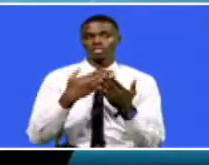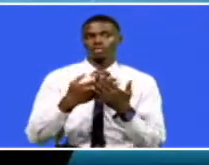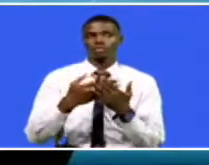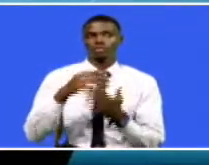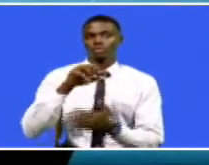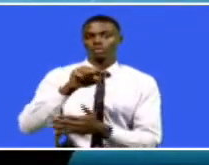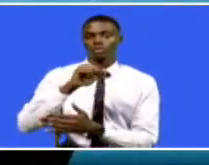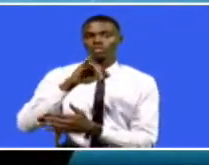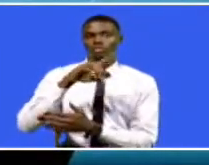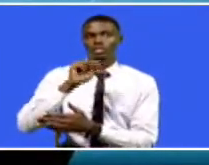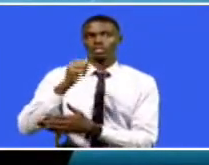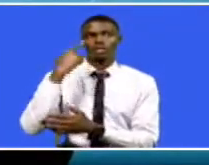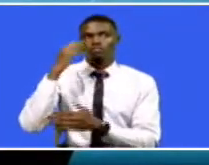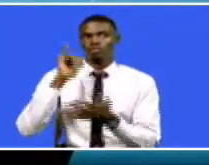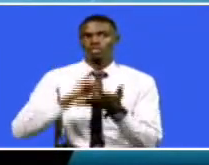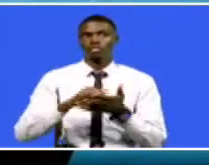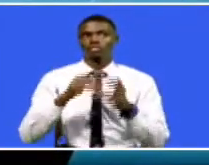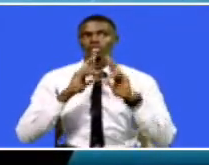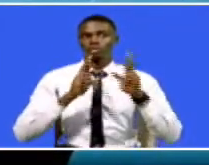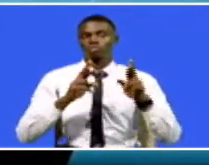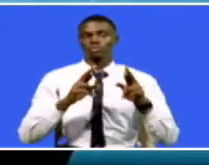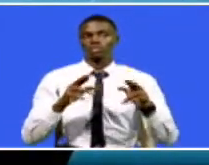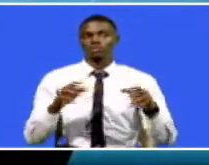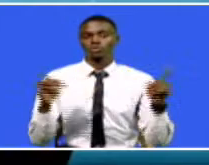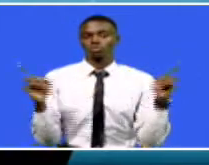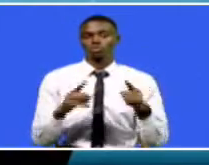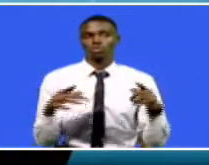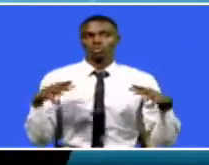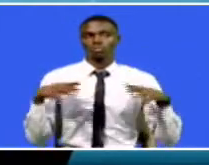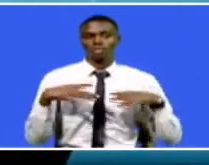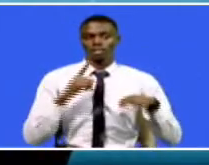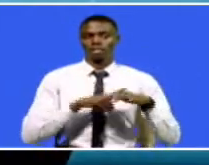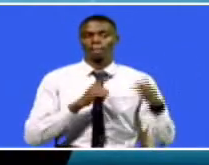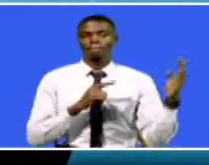report, which leads us to our first short break right here on Checkpoint. When we come back, we tell you